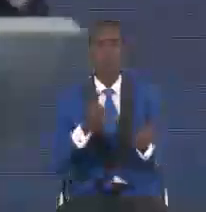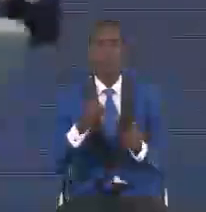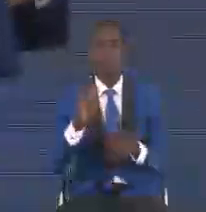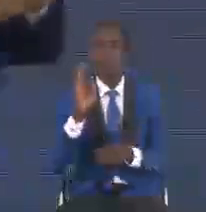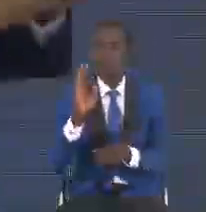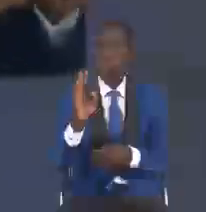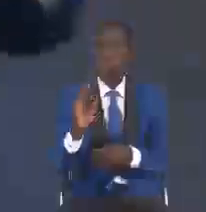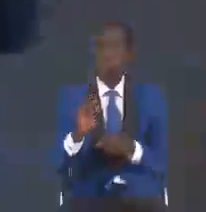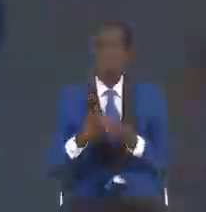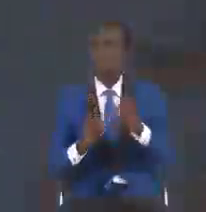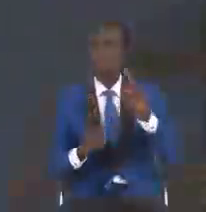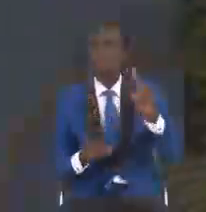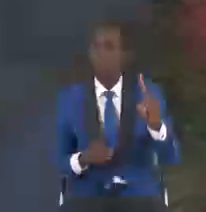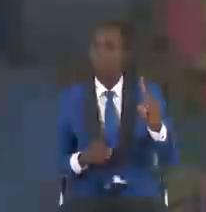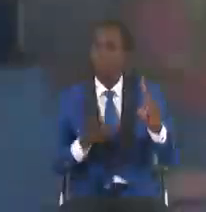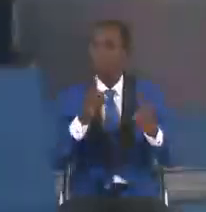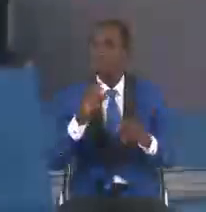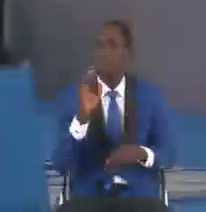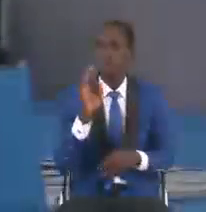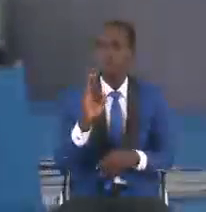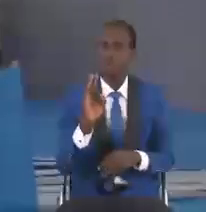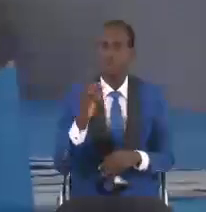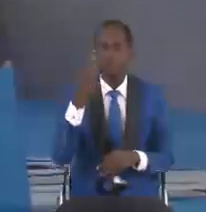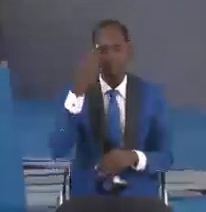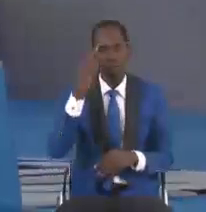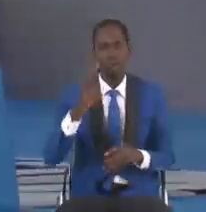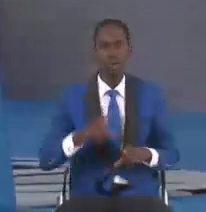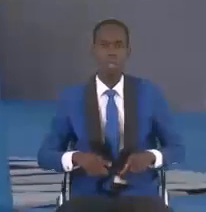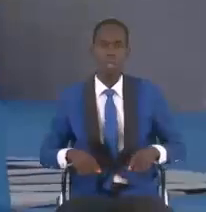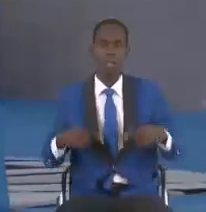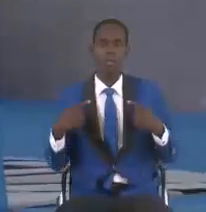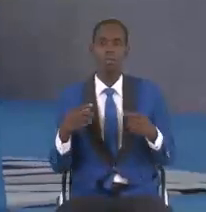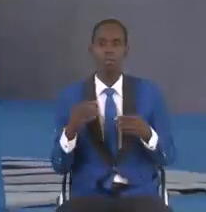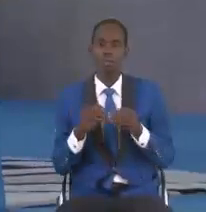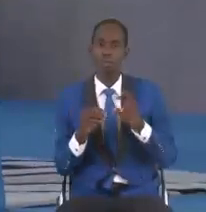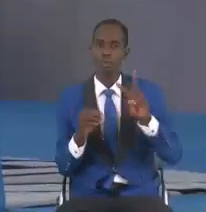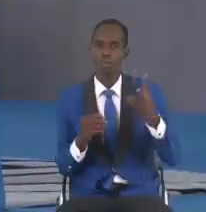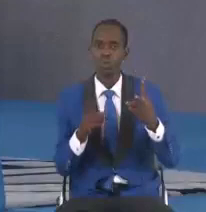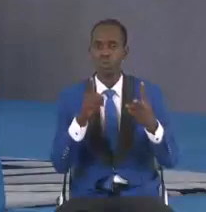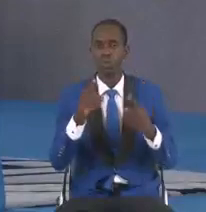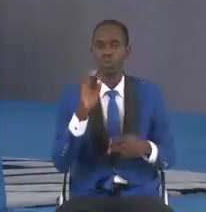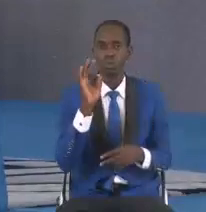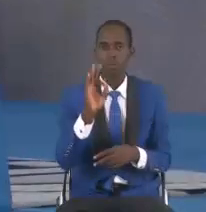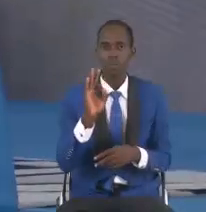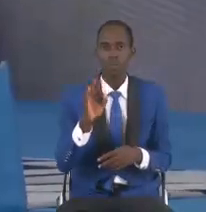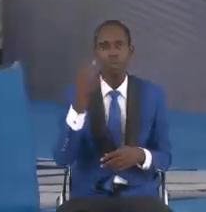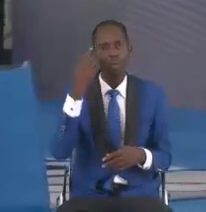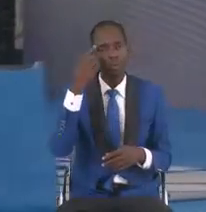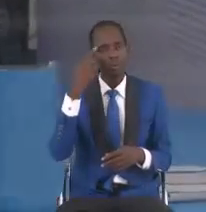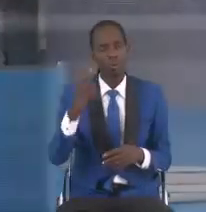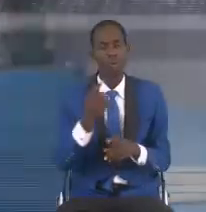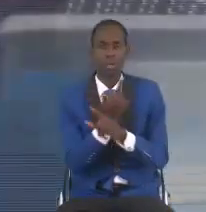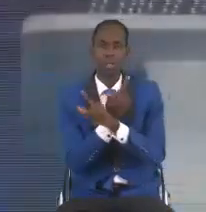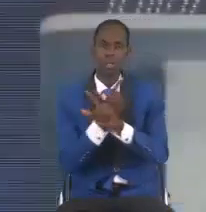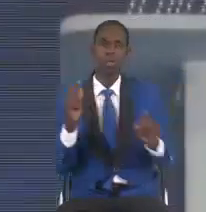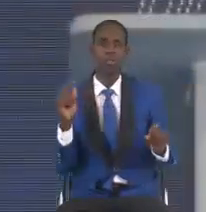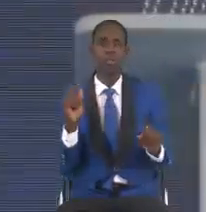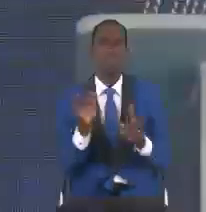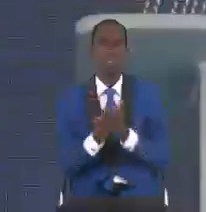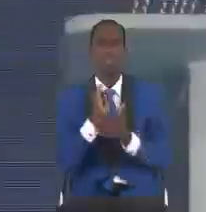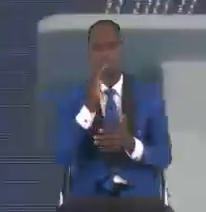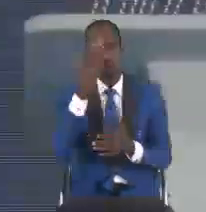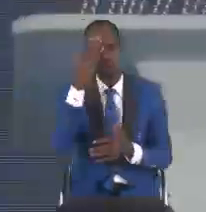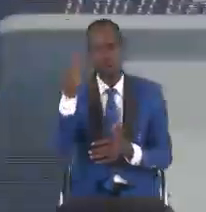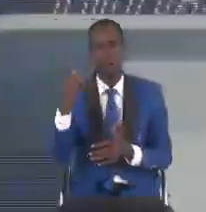number one, you preach for life. Number two, you preach for liberation. That's why we preach. They